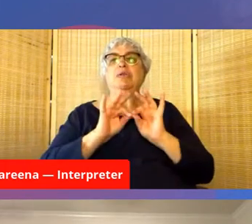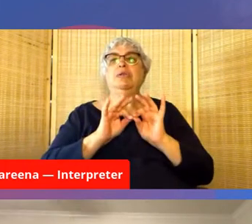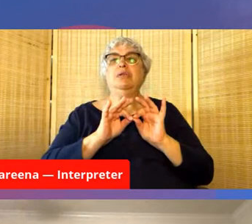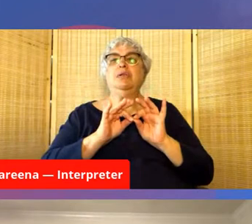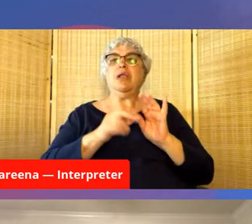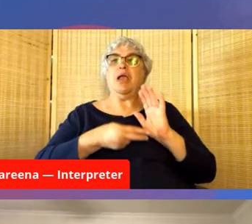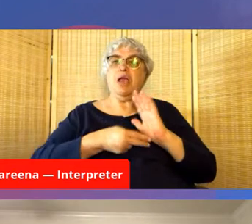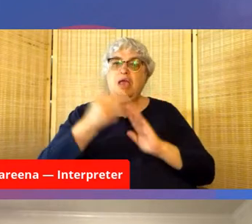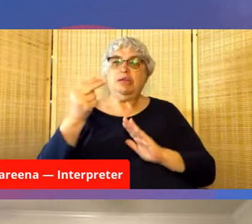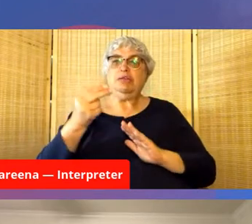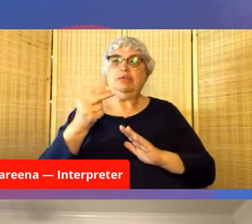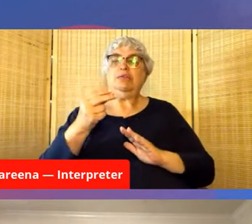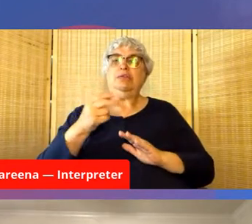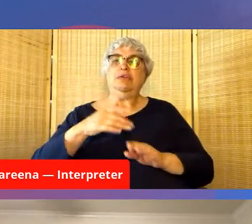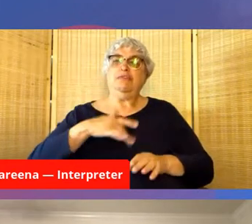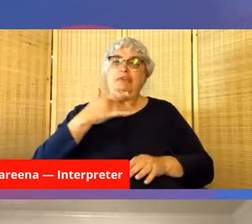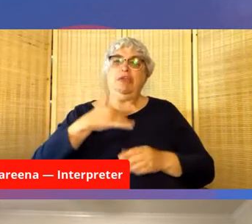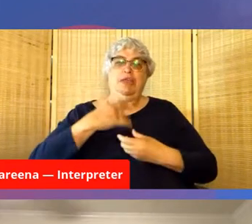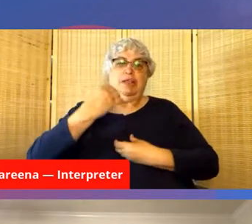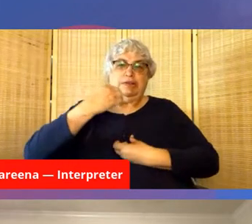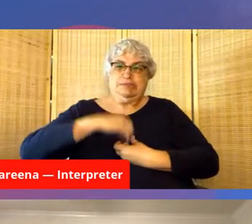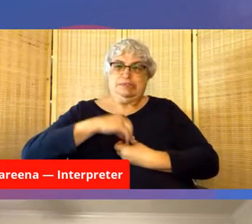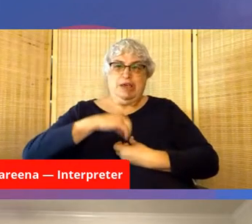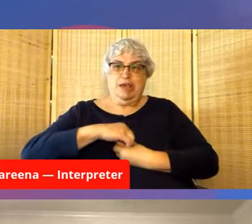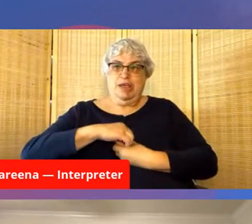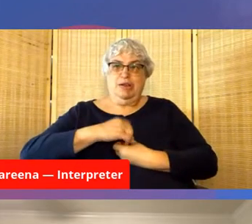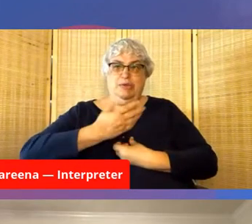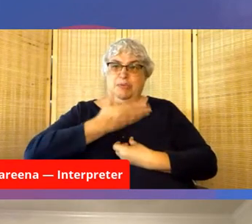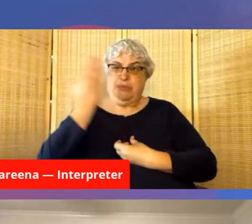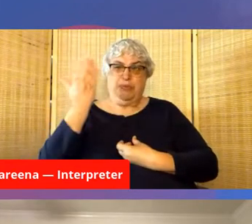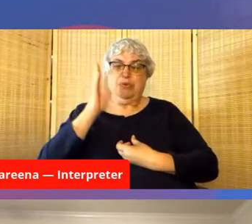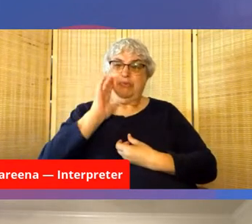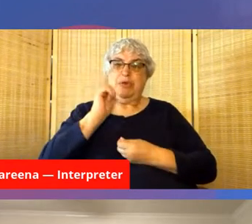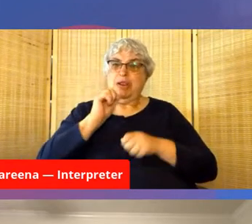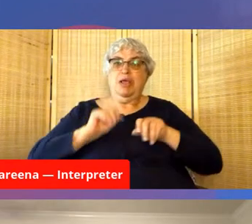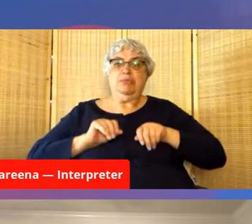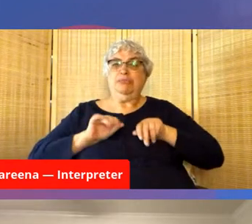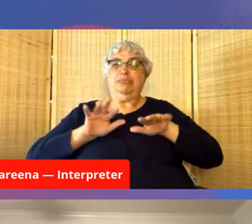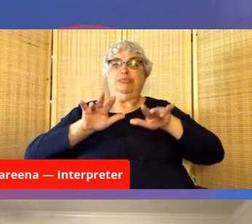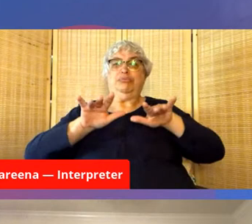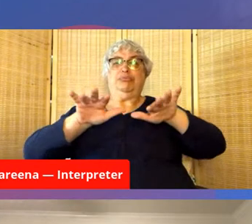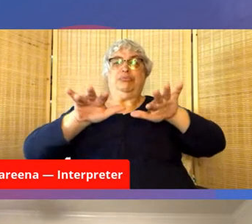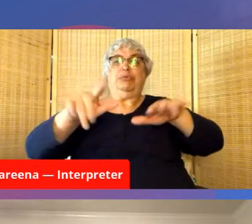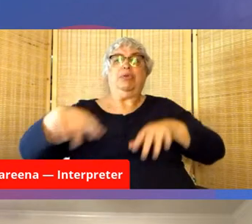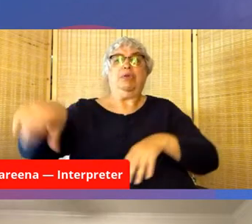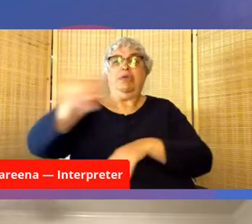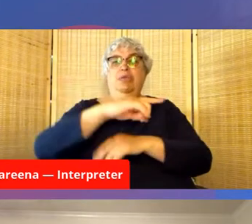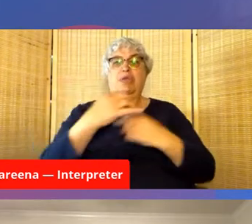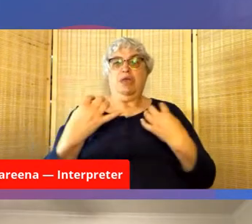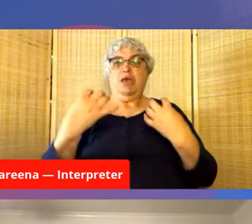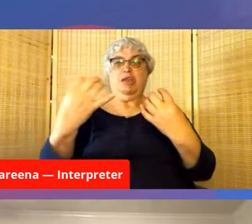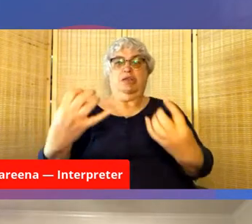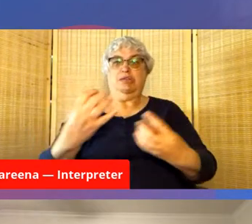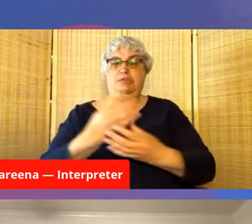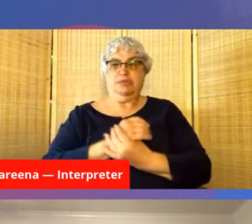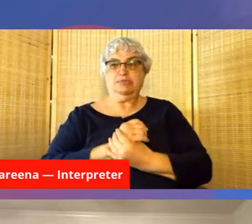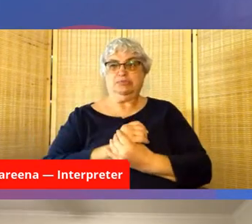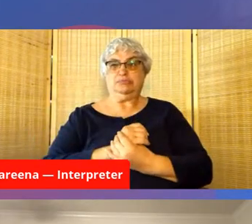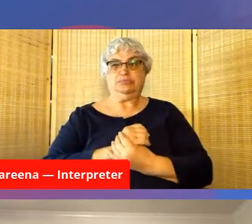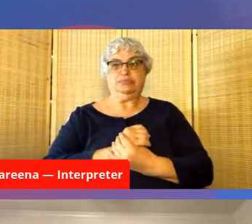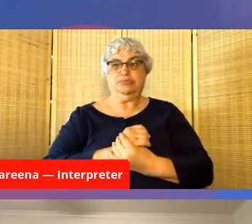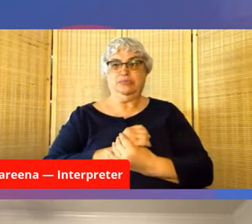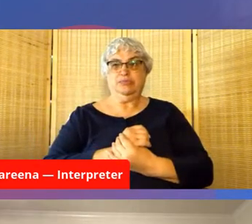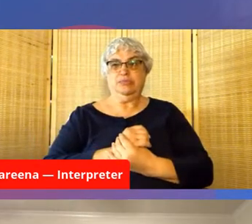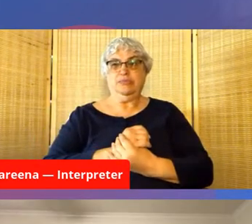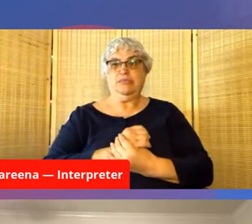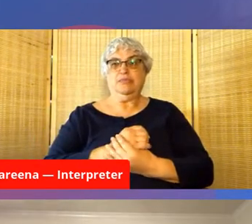you don't feel it deep inside, it's not going to reach to the audience. And our words are not going to